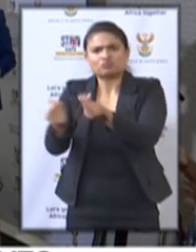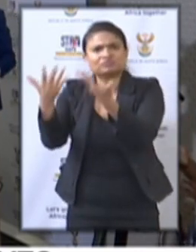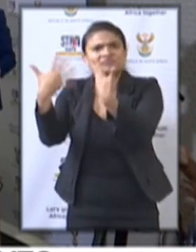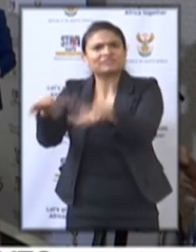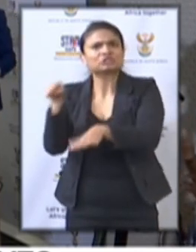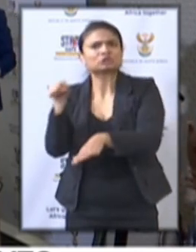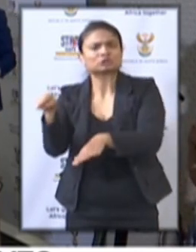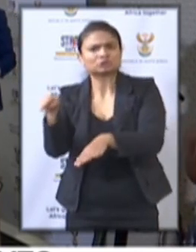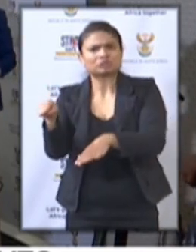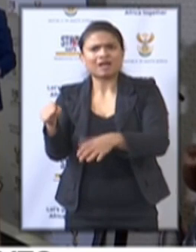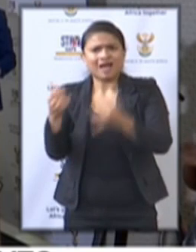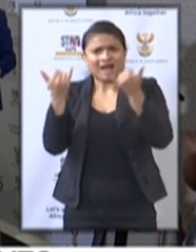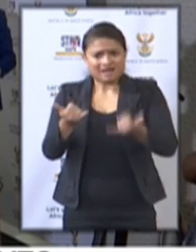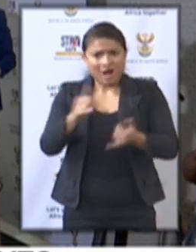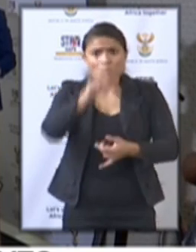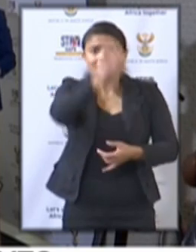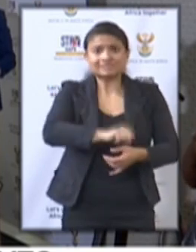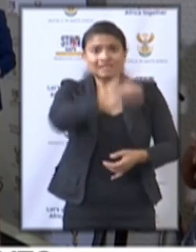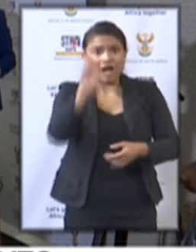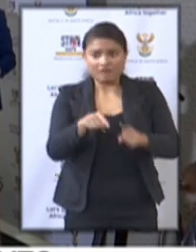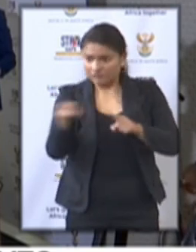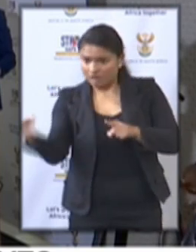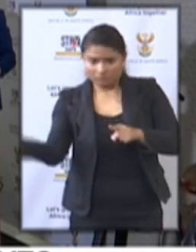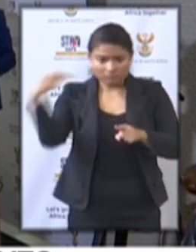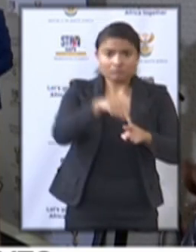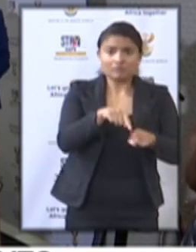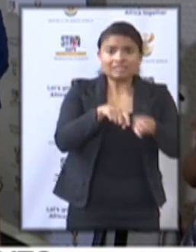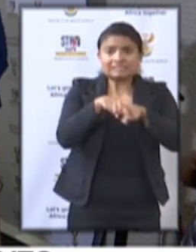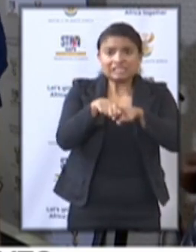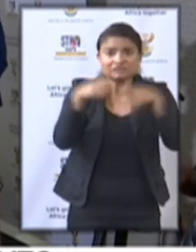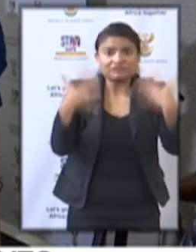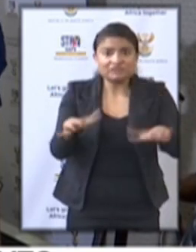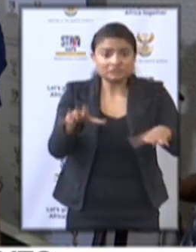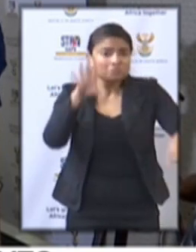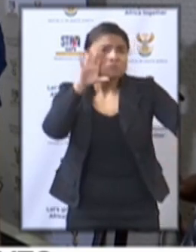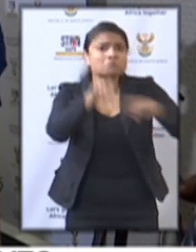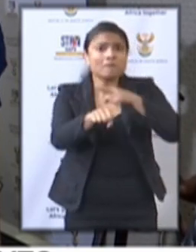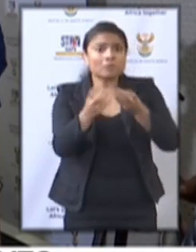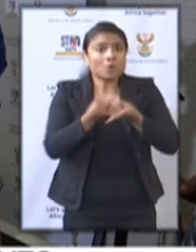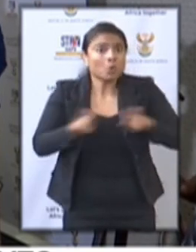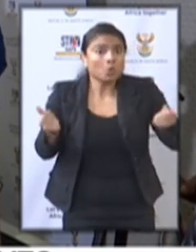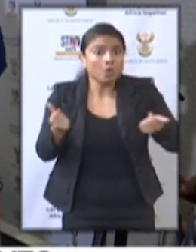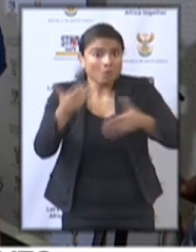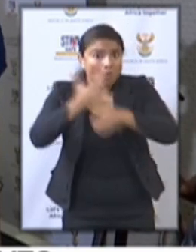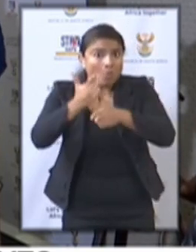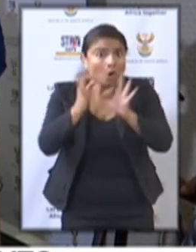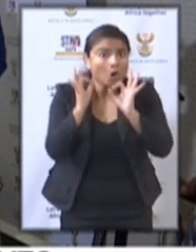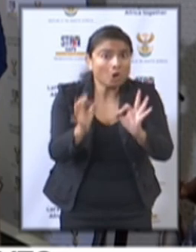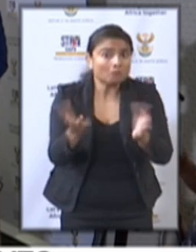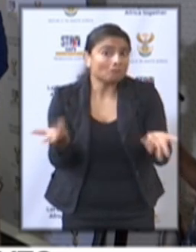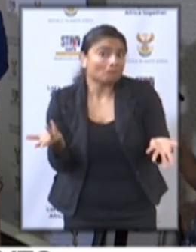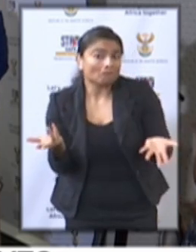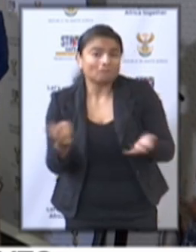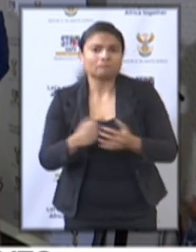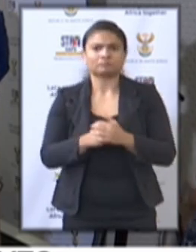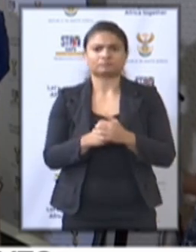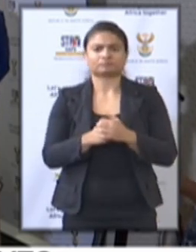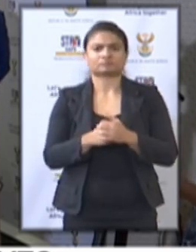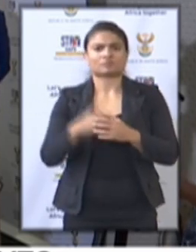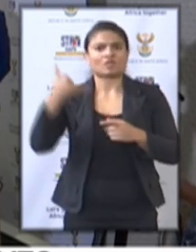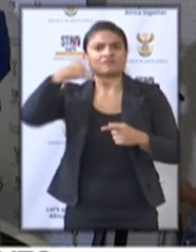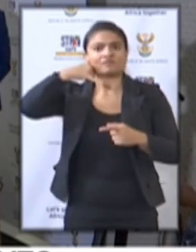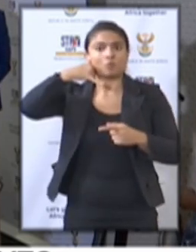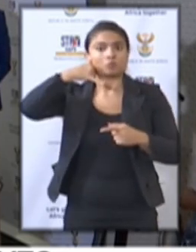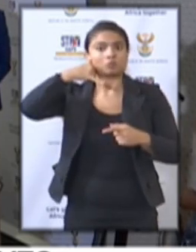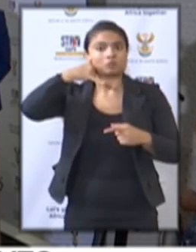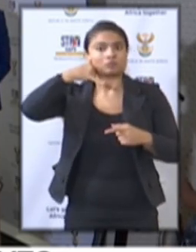the outcome? That's the only question. Thank you very much. Braish? Thanks, Chairperson. We don't have